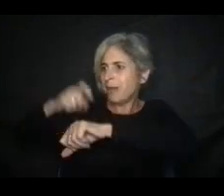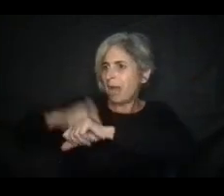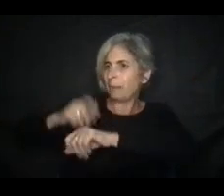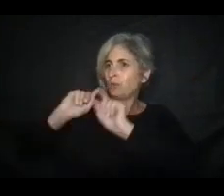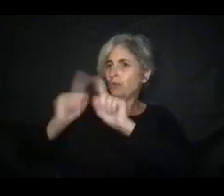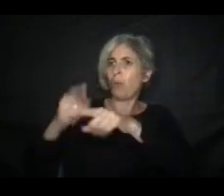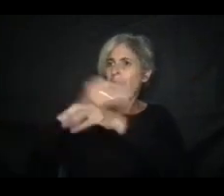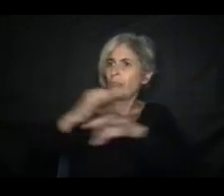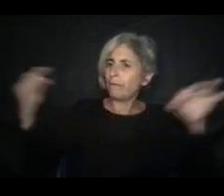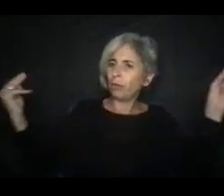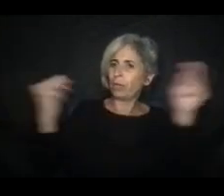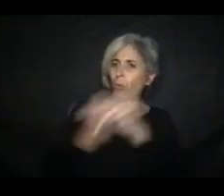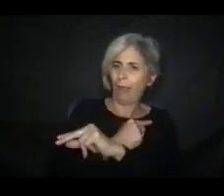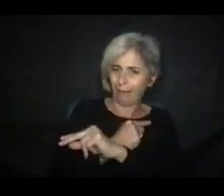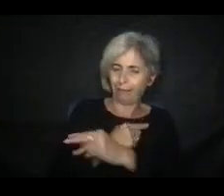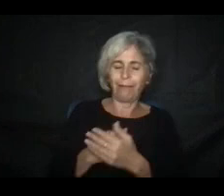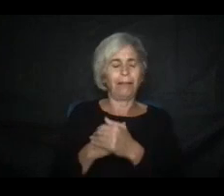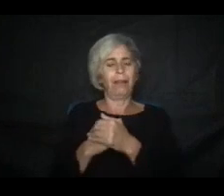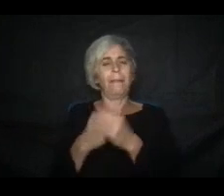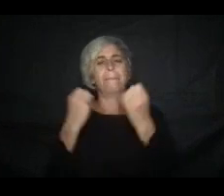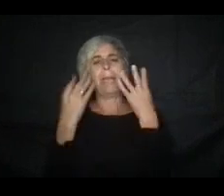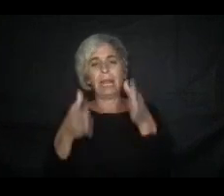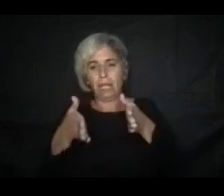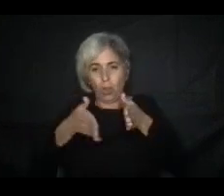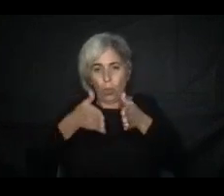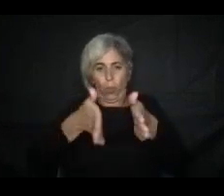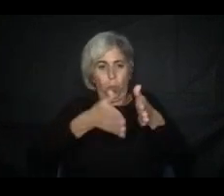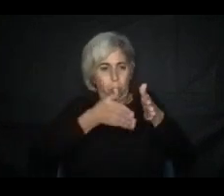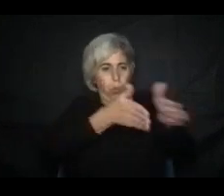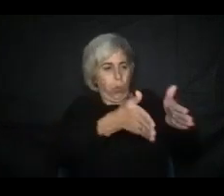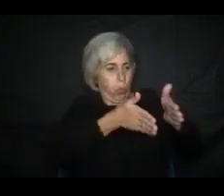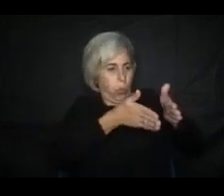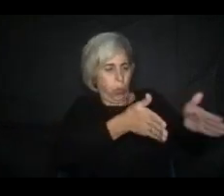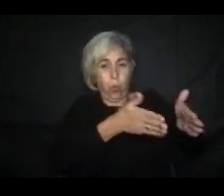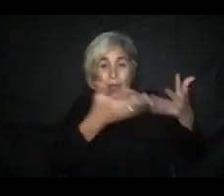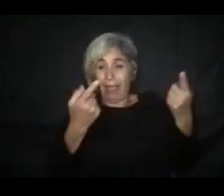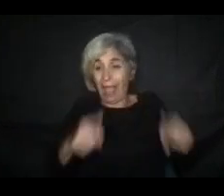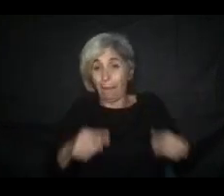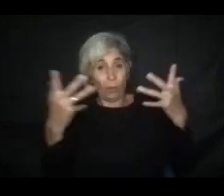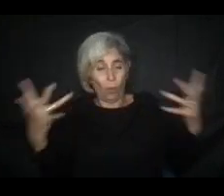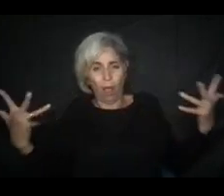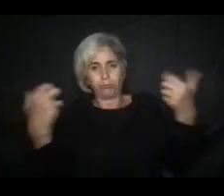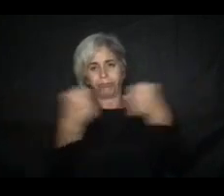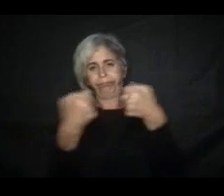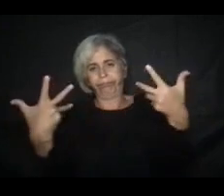freeway. And because there were so many lanes, the crashes increased.